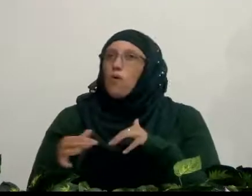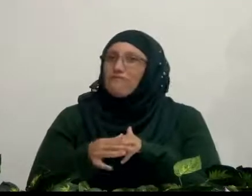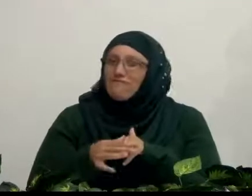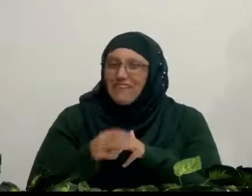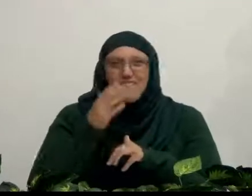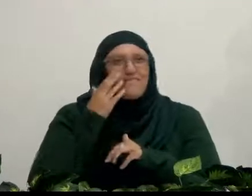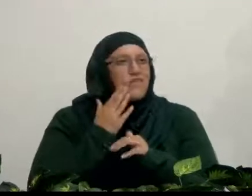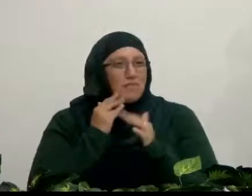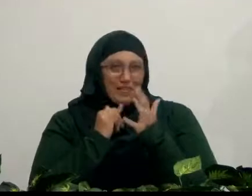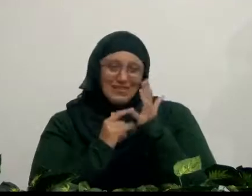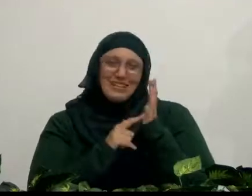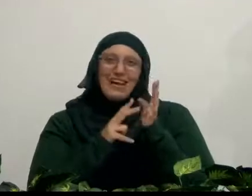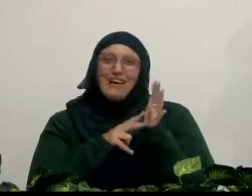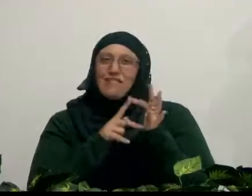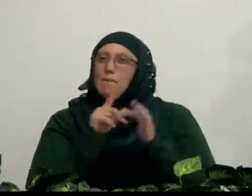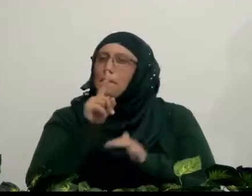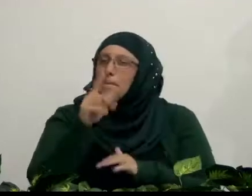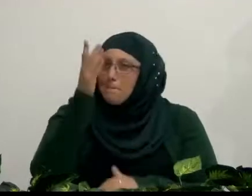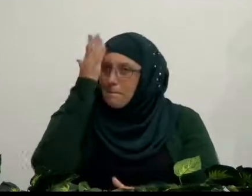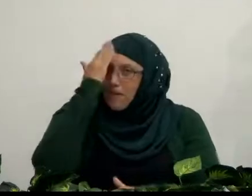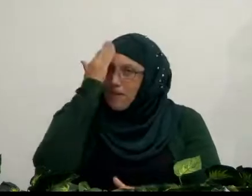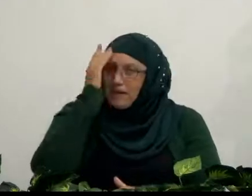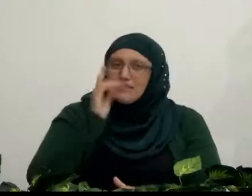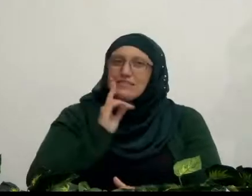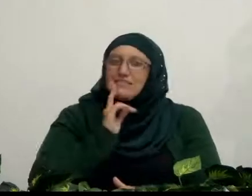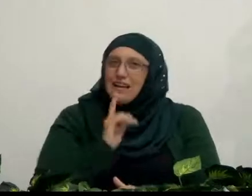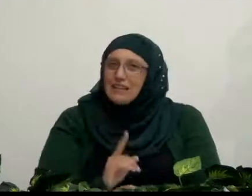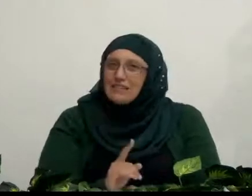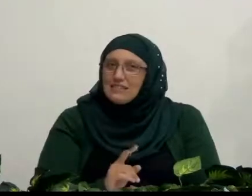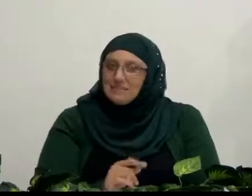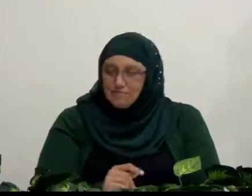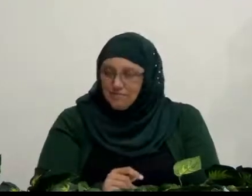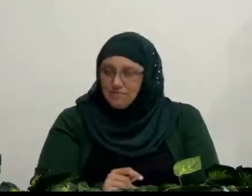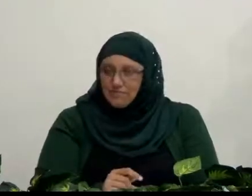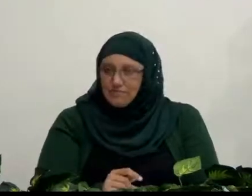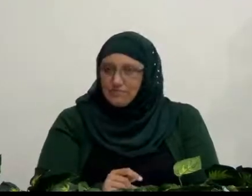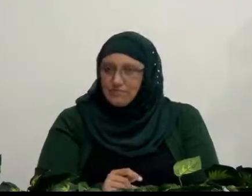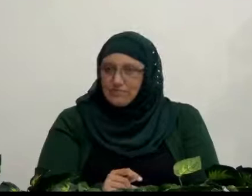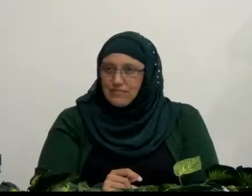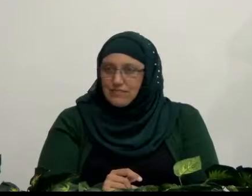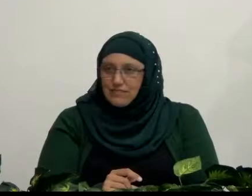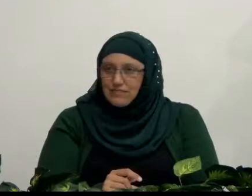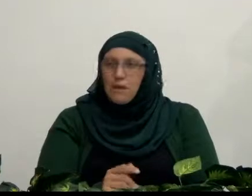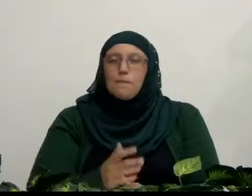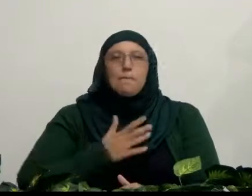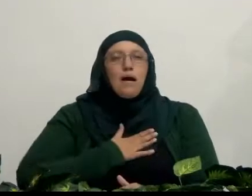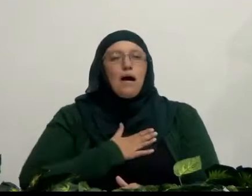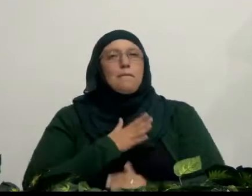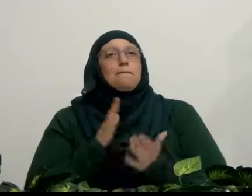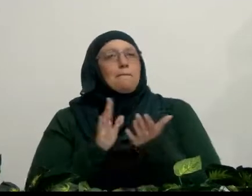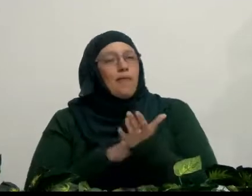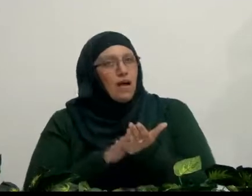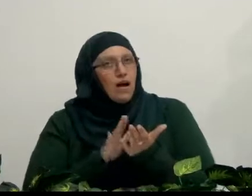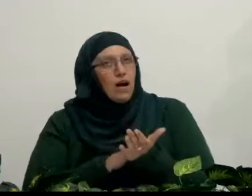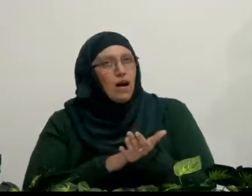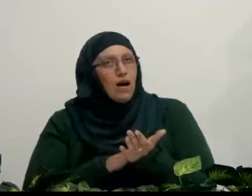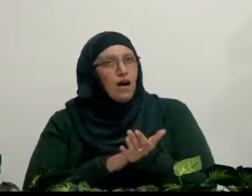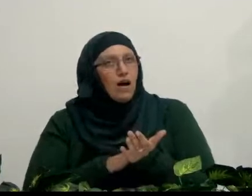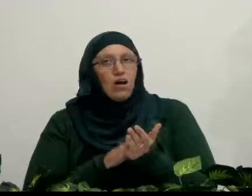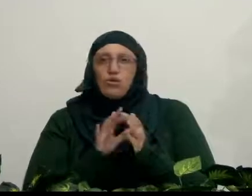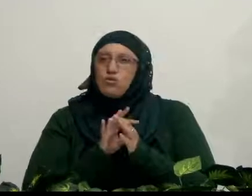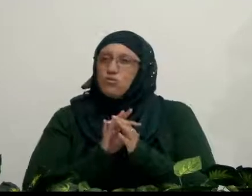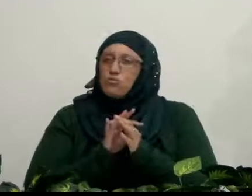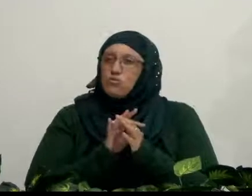slave. About his mother, the Imam says that my mother was Arifa. Yani, she was not Arab,